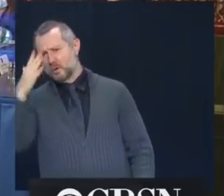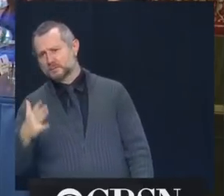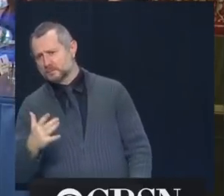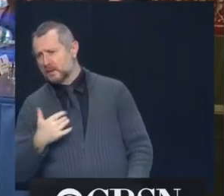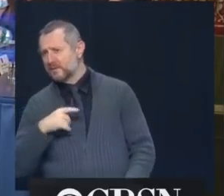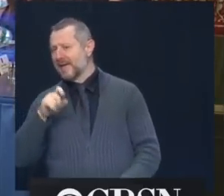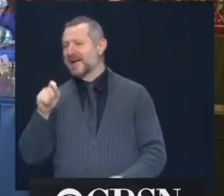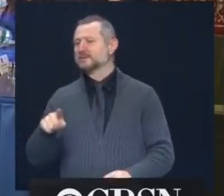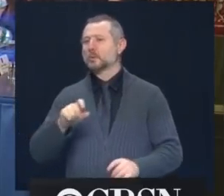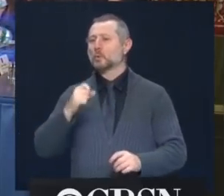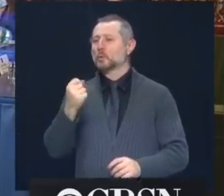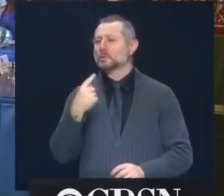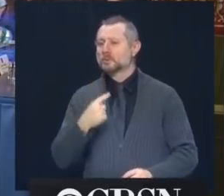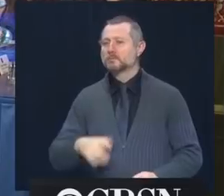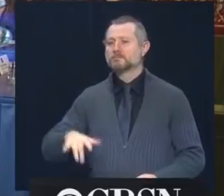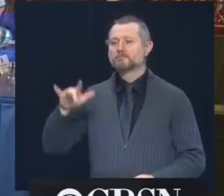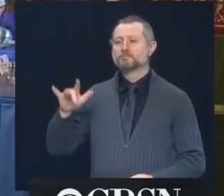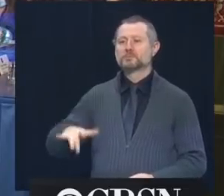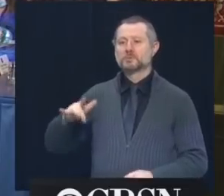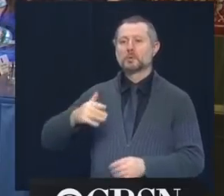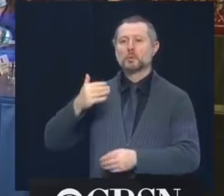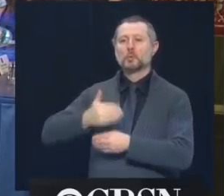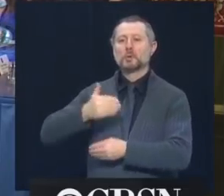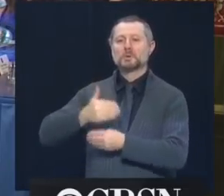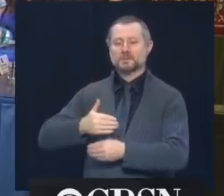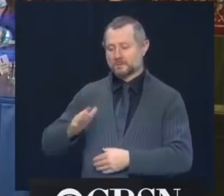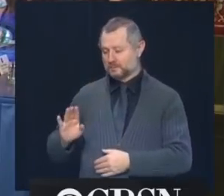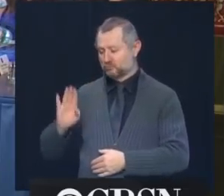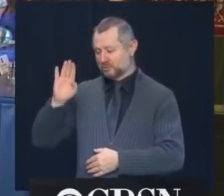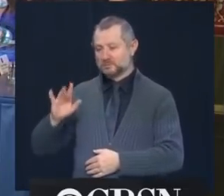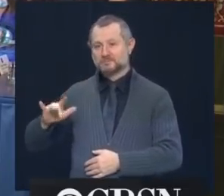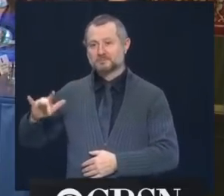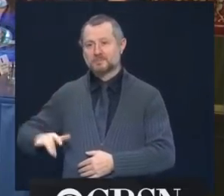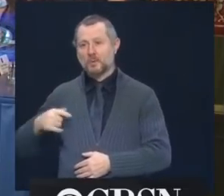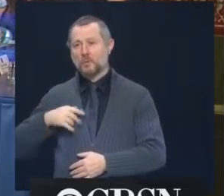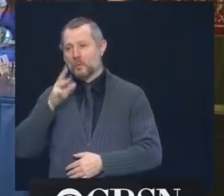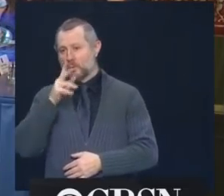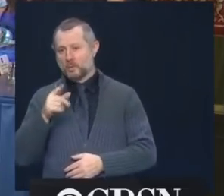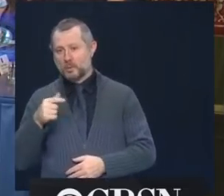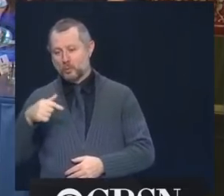raised hand function at the bottom of your window. We'll take a moment to compile the Q&A roster.